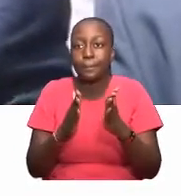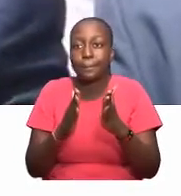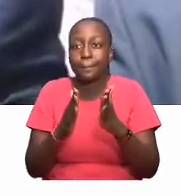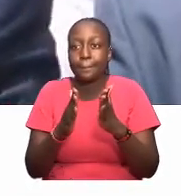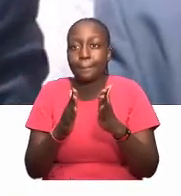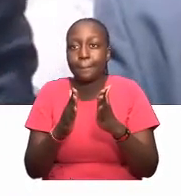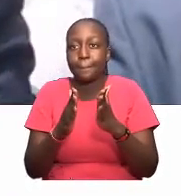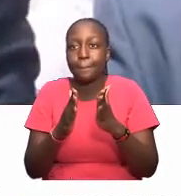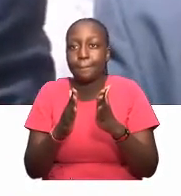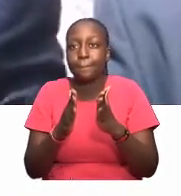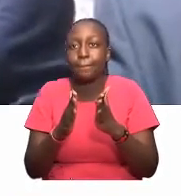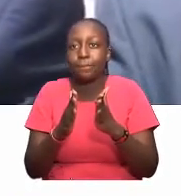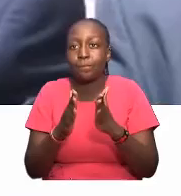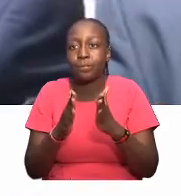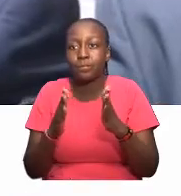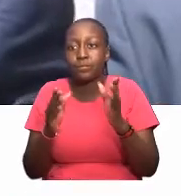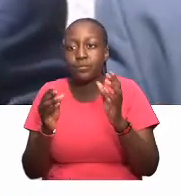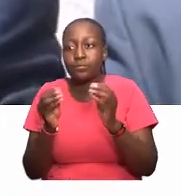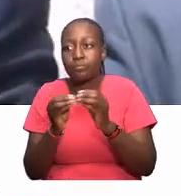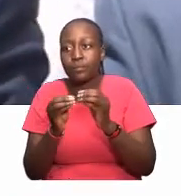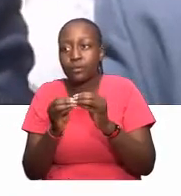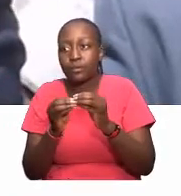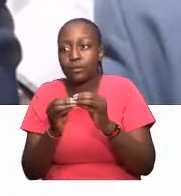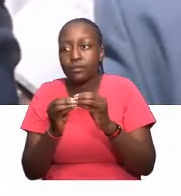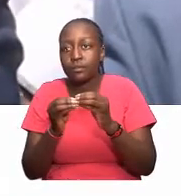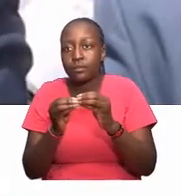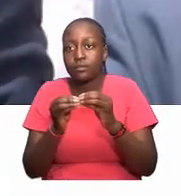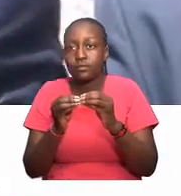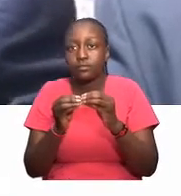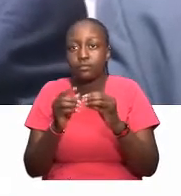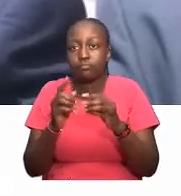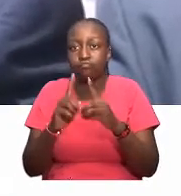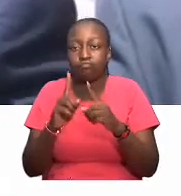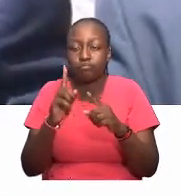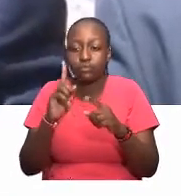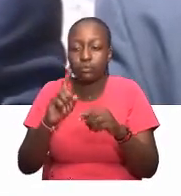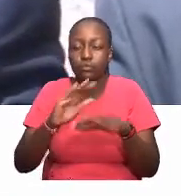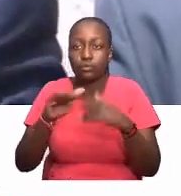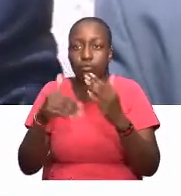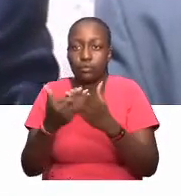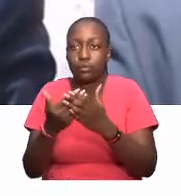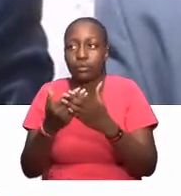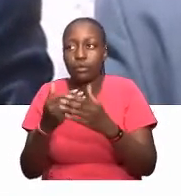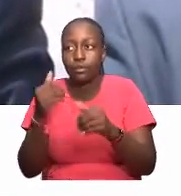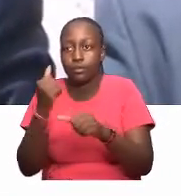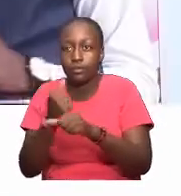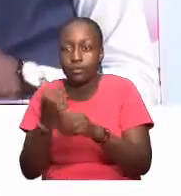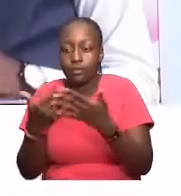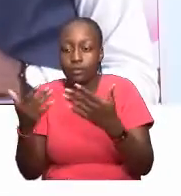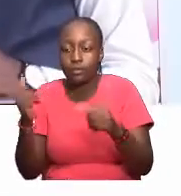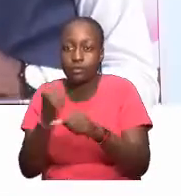It's not a cabinet meeting, but an informal meeting to ensure that what needs to be done is being done.